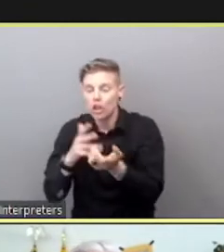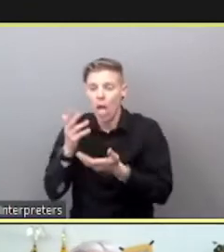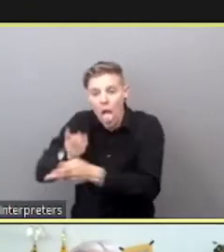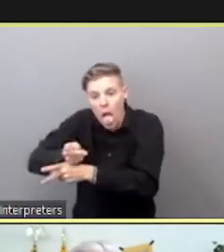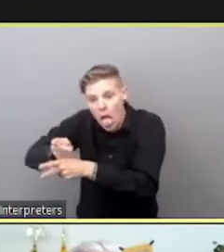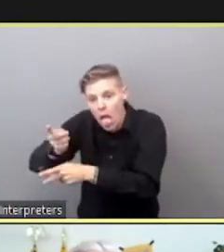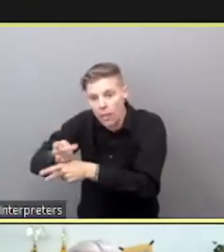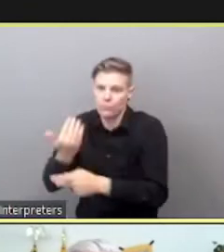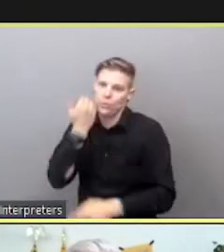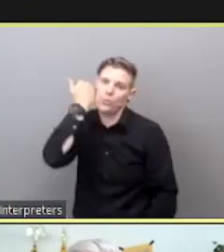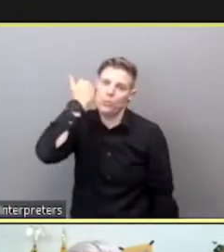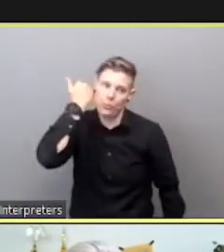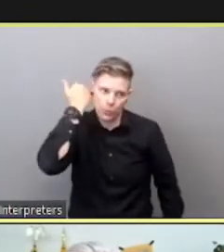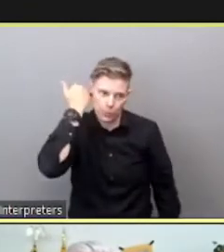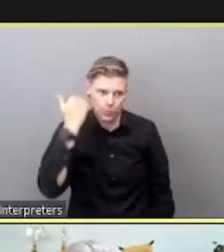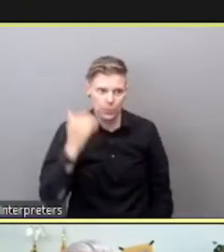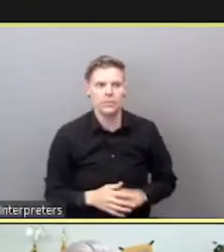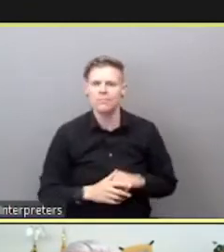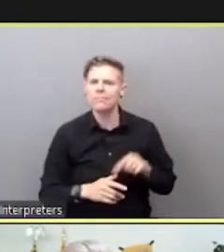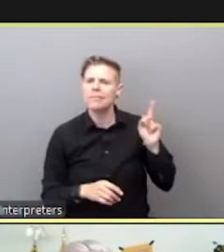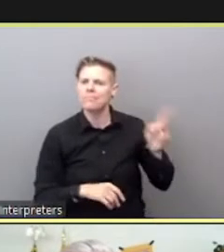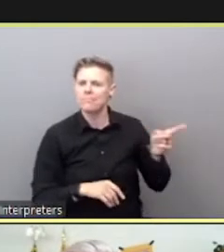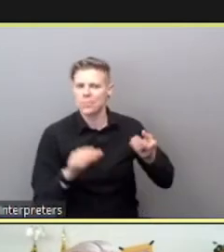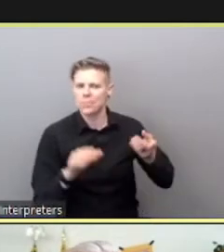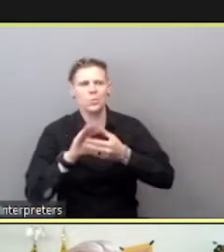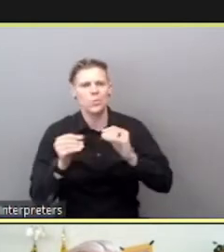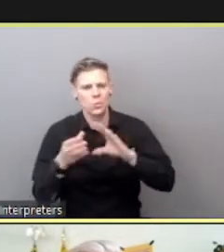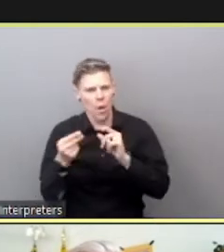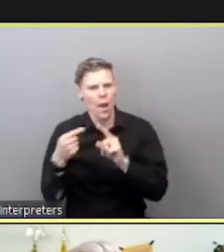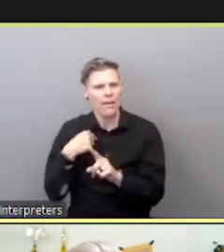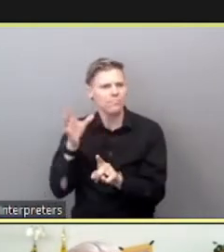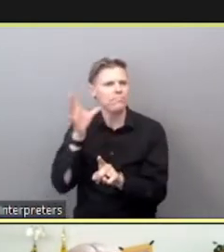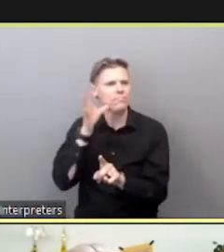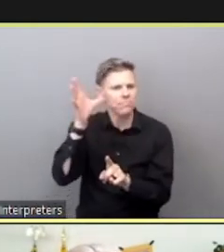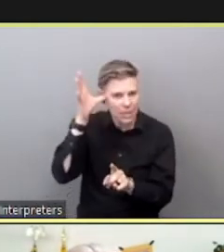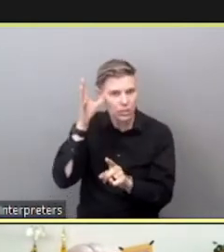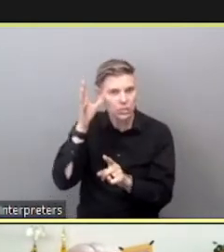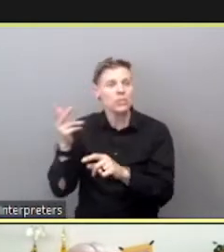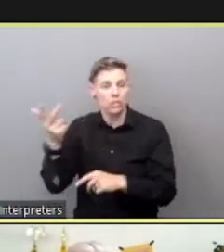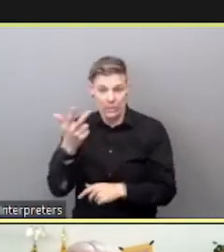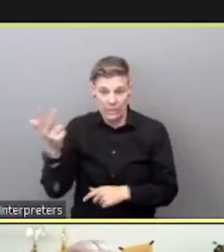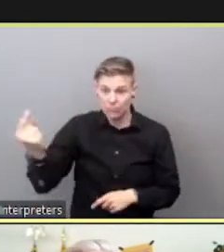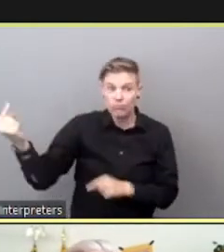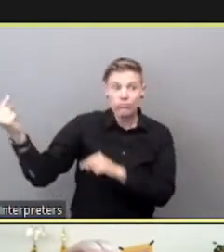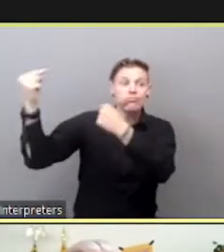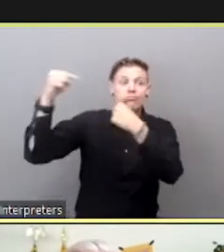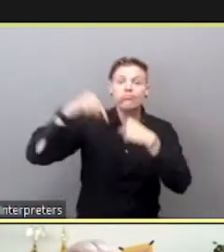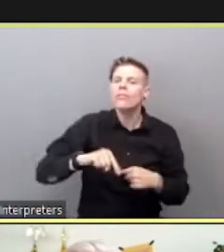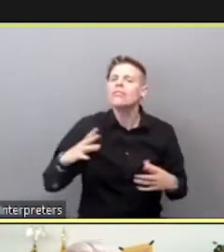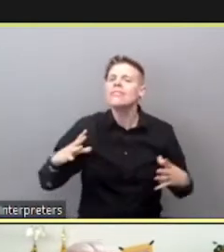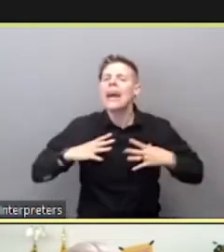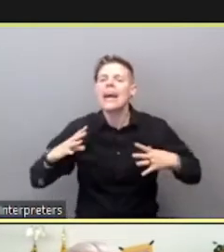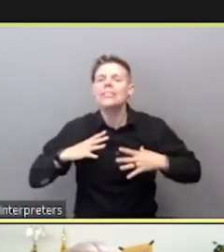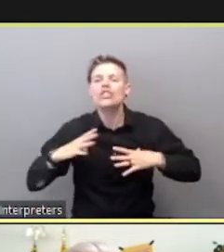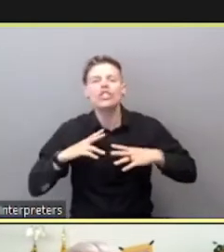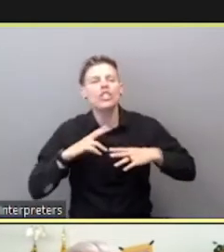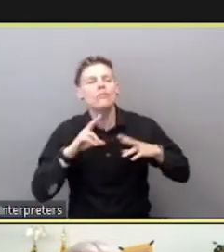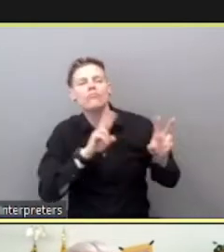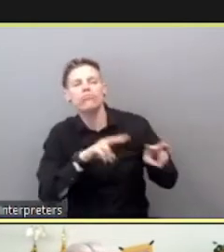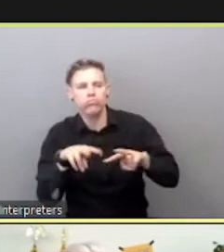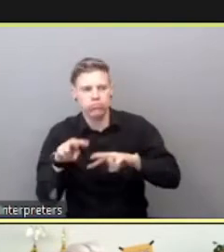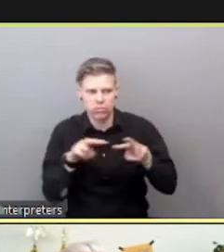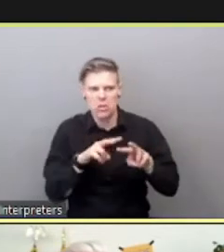and her parents who were vacationing here in New Mexico. You'll hear her tell the story, so I won't repeat